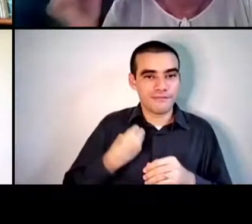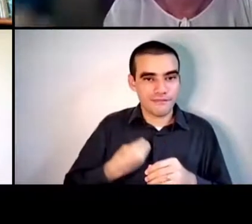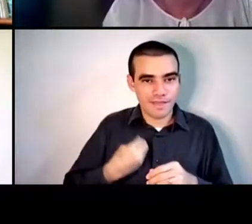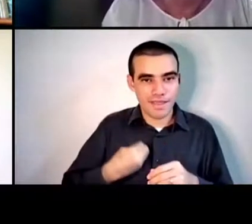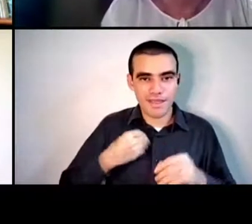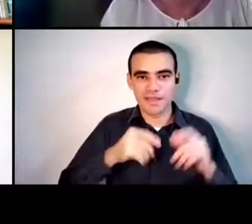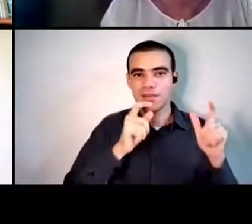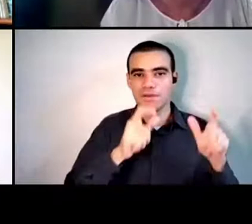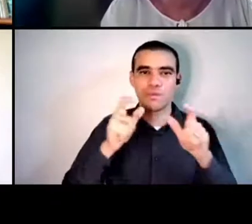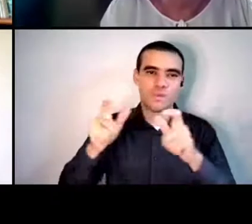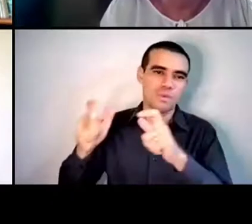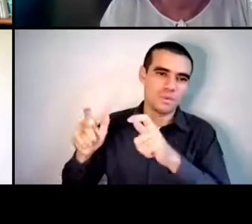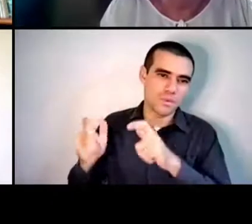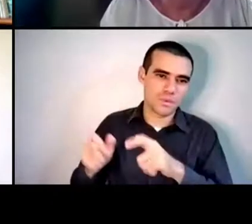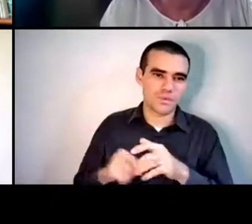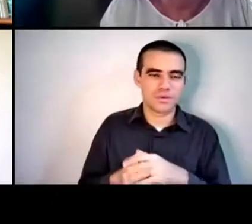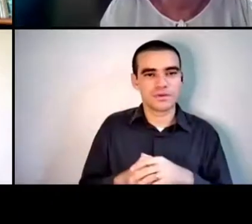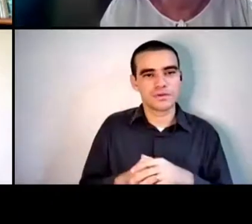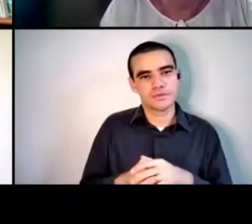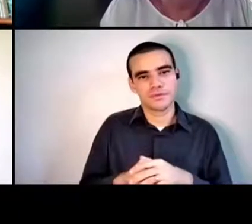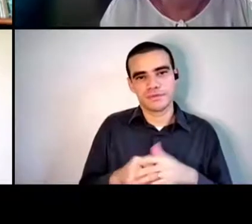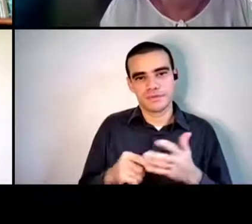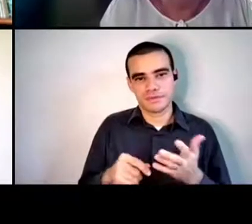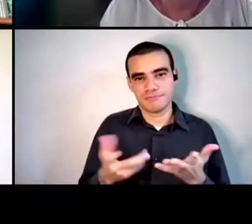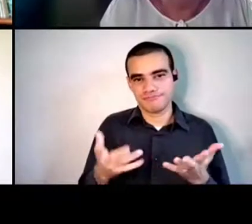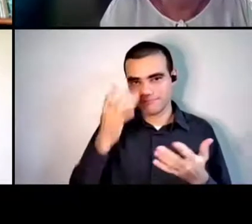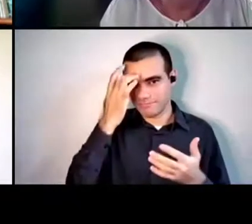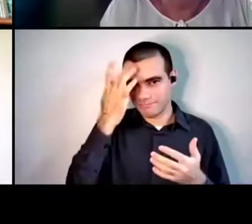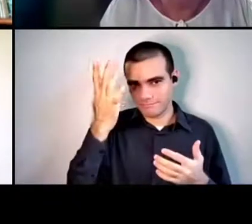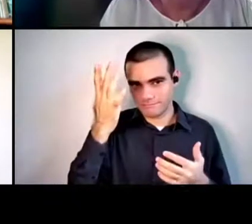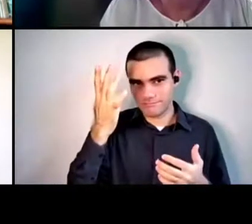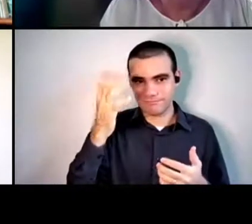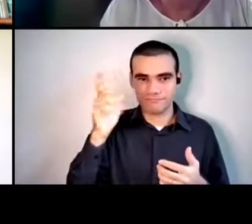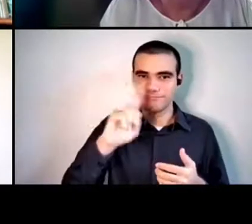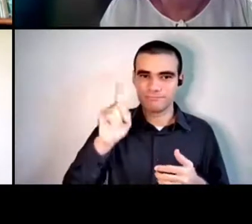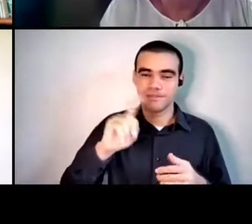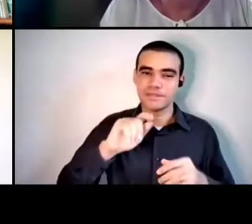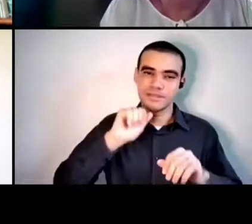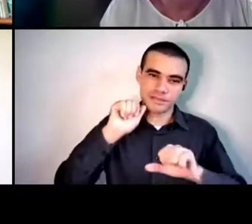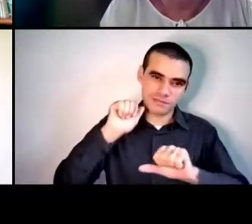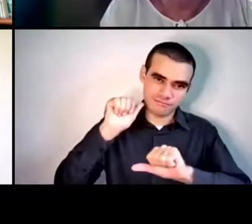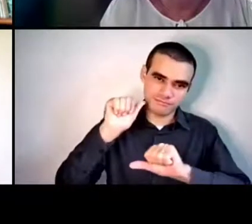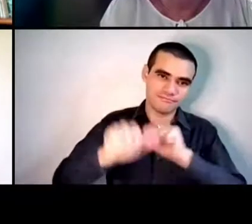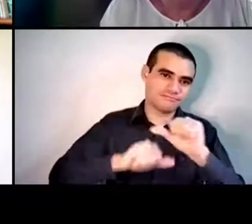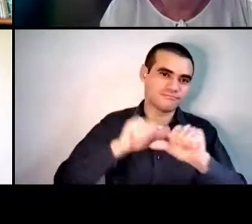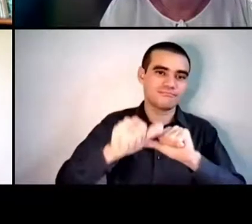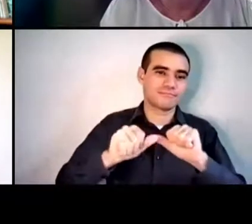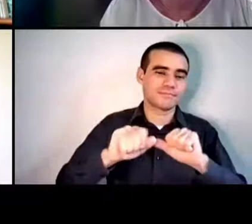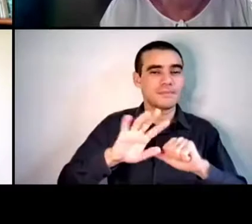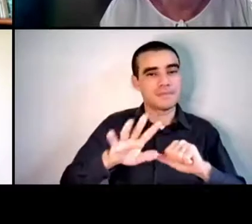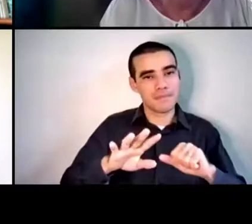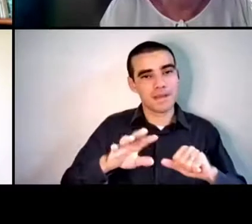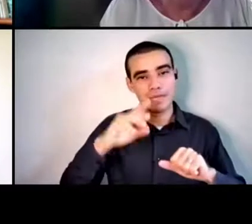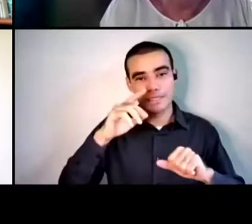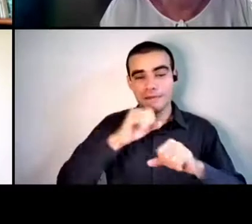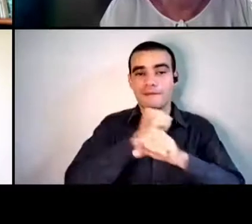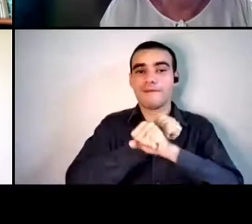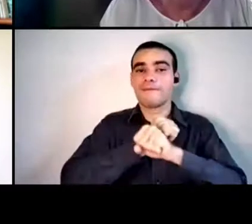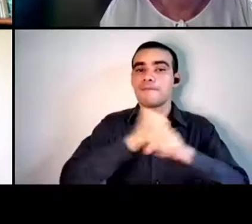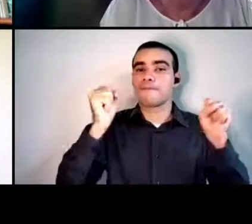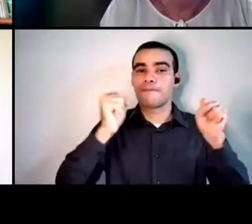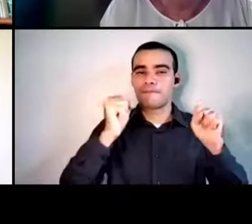that is present everywhere, which is not something very easy to do. We need a drastic change, but it's